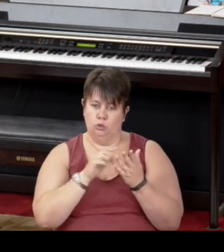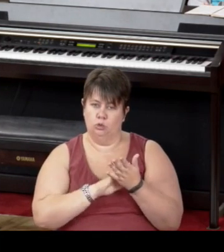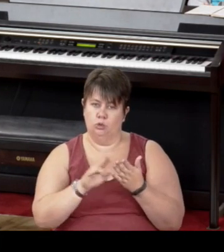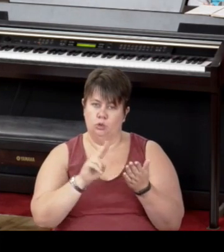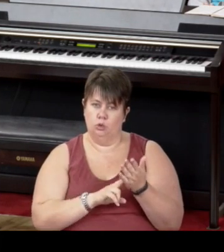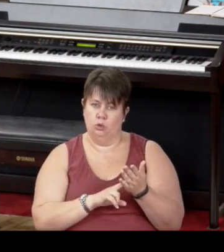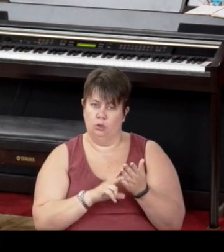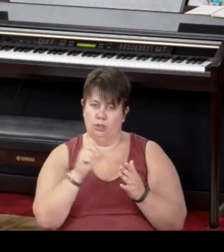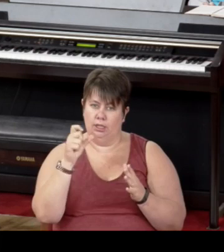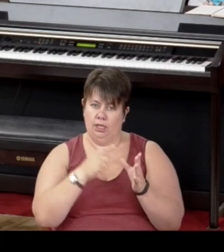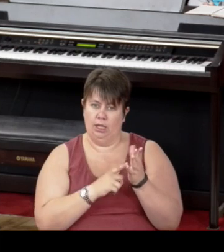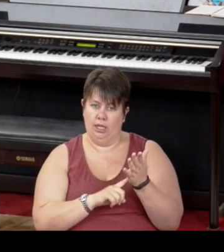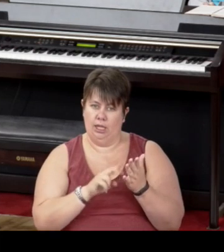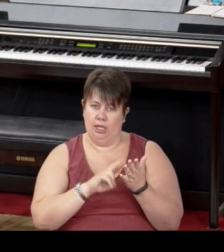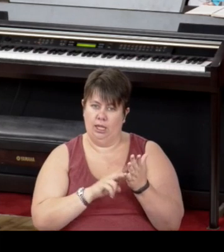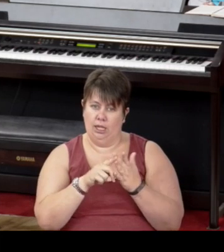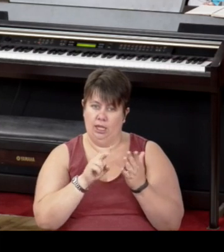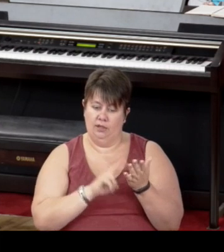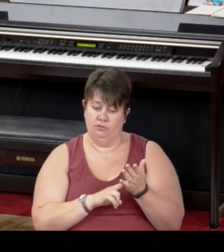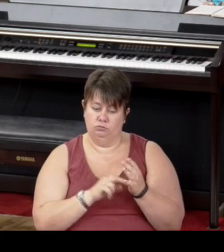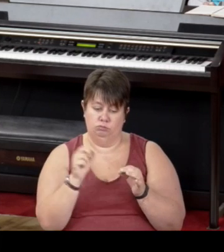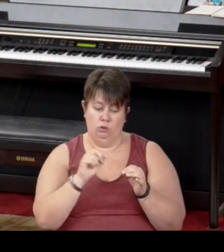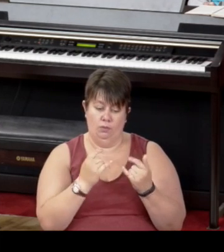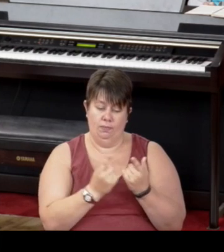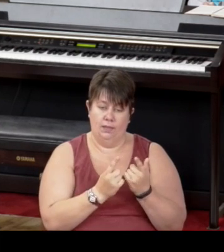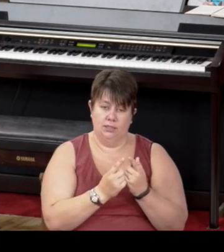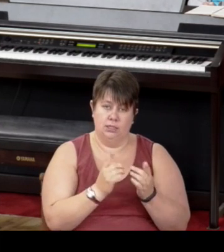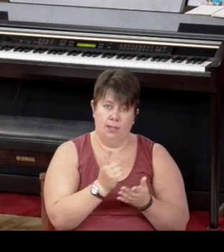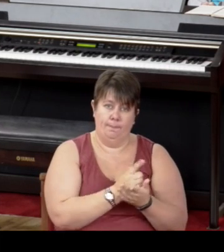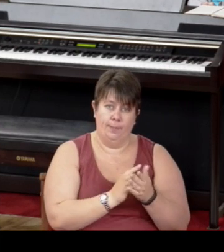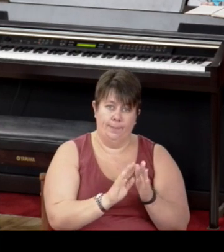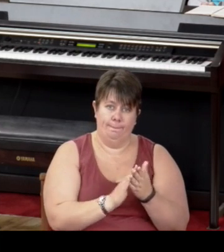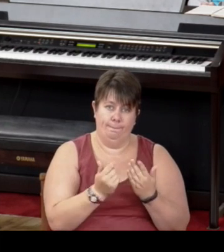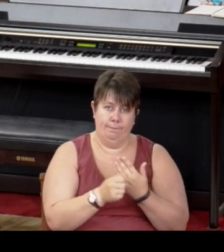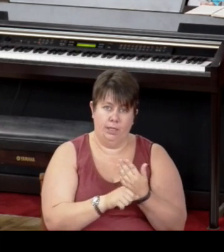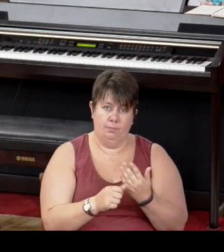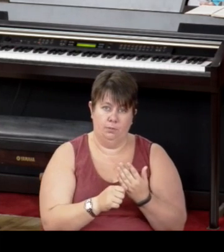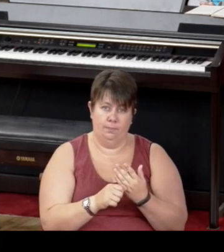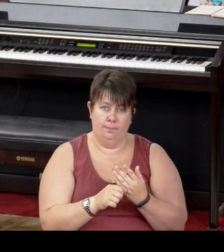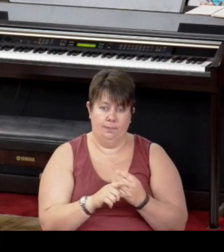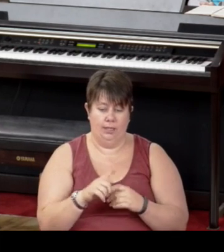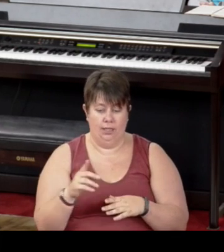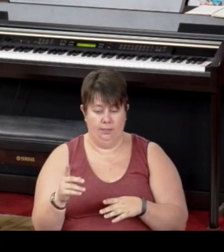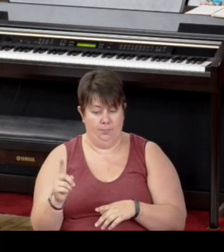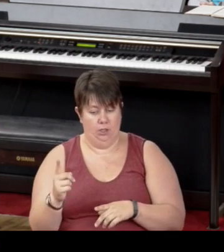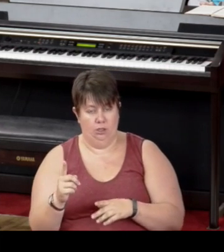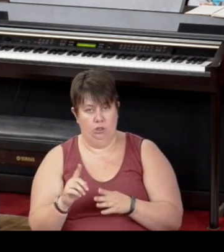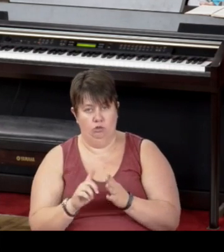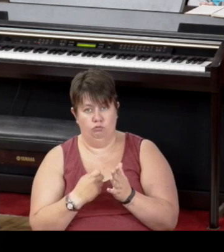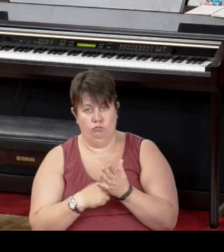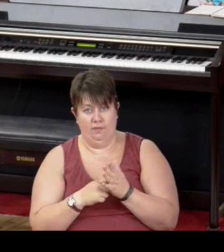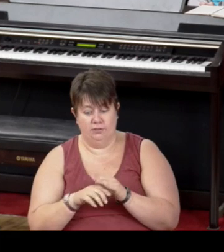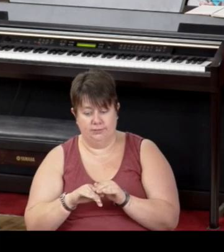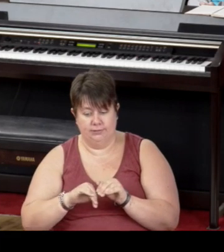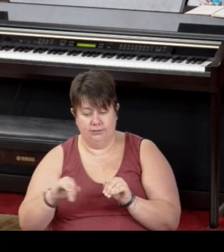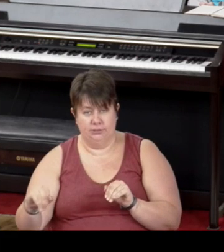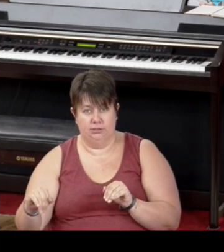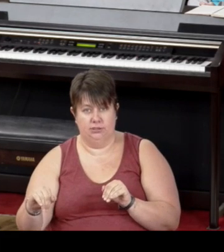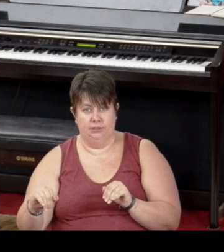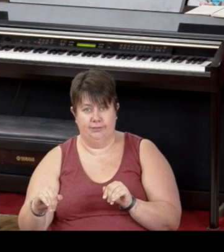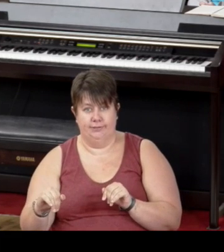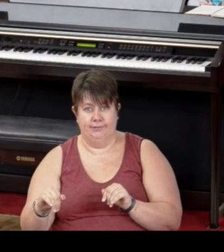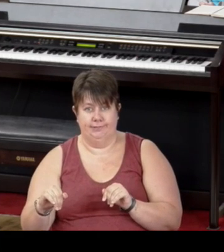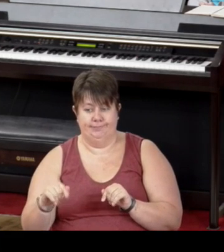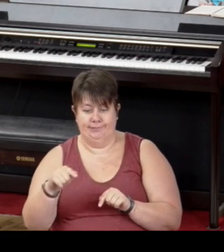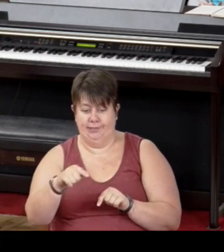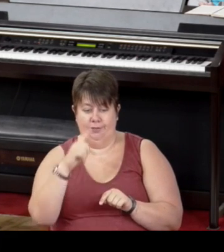of the Bible except for Revelation because he thought it was too difficult. If Calvin thought it was too difficult, maybe